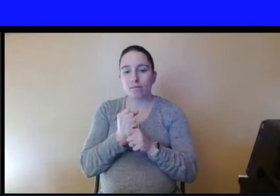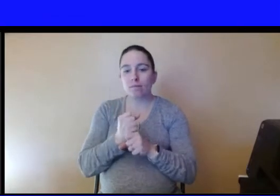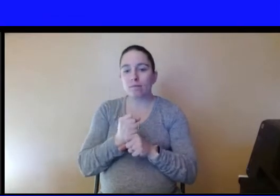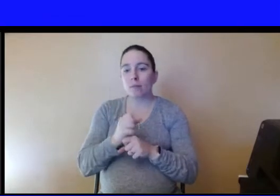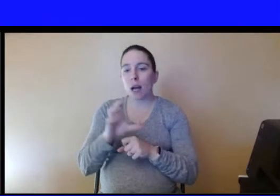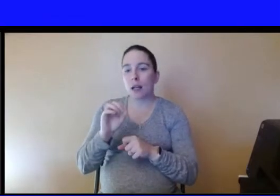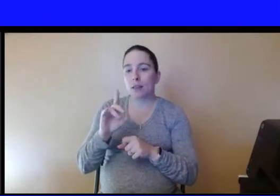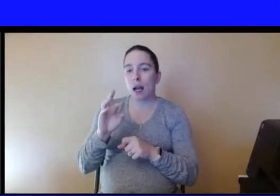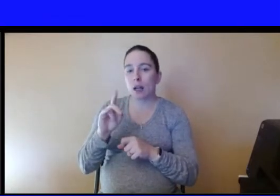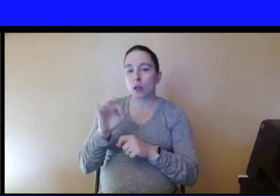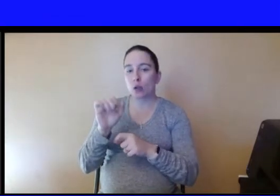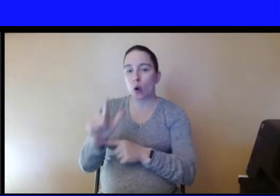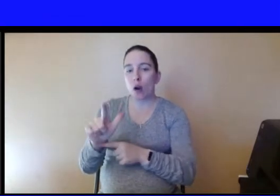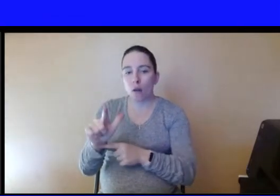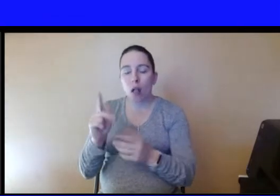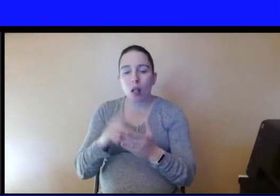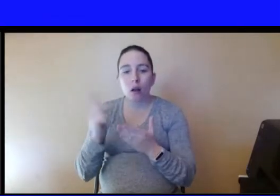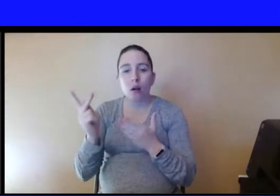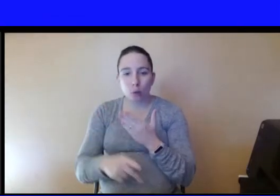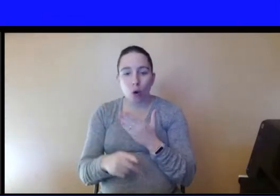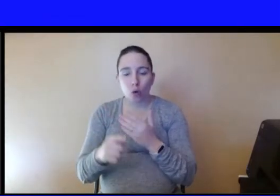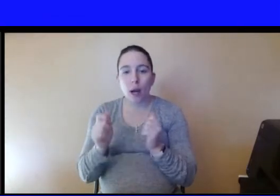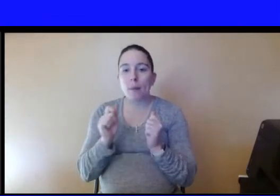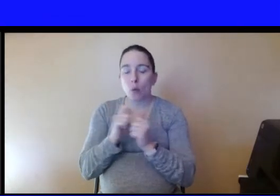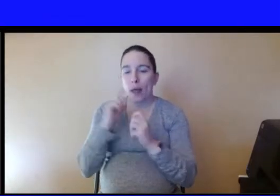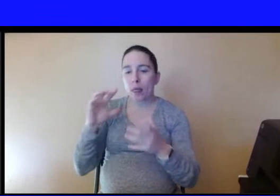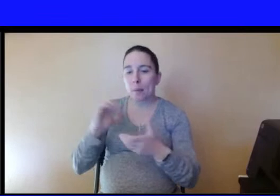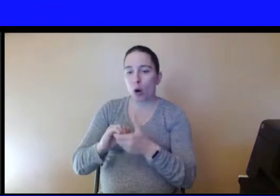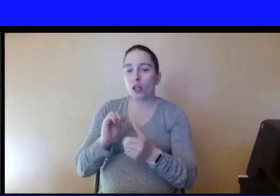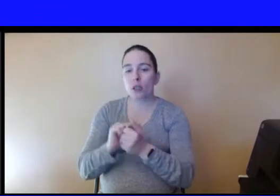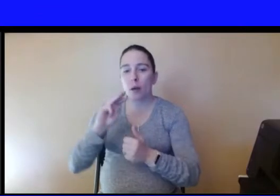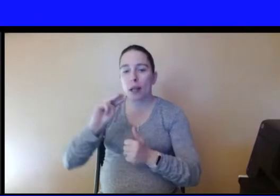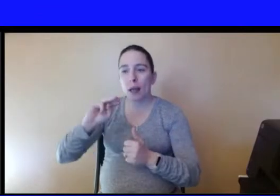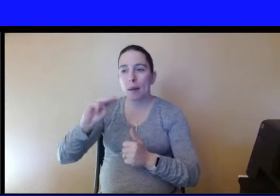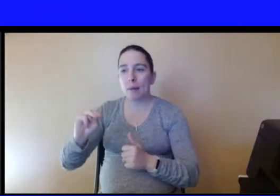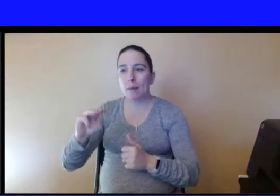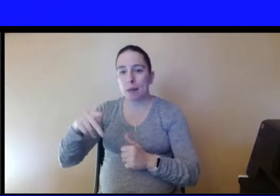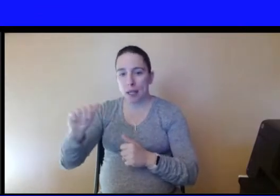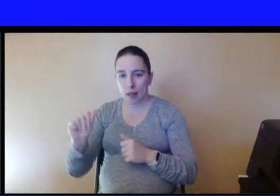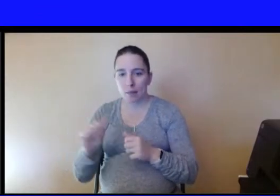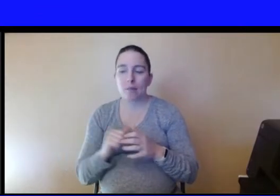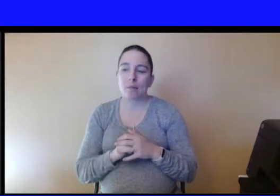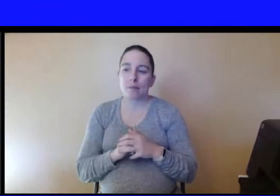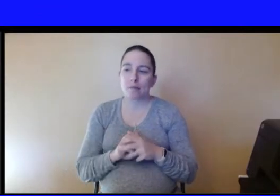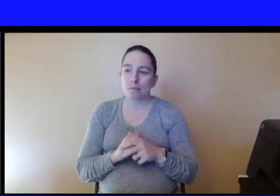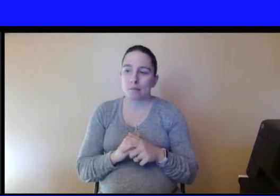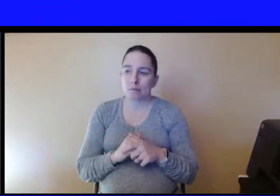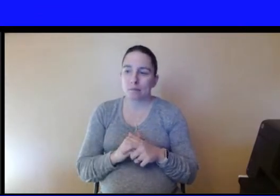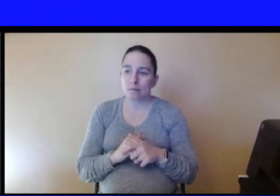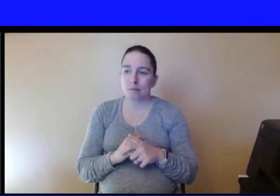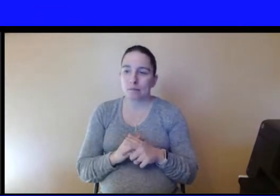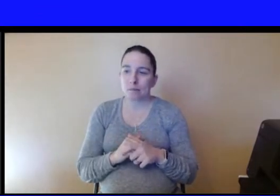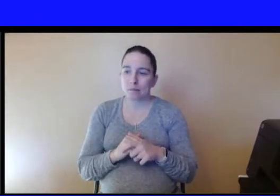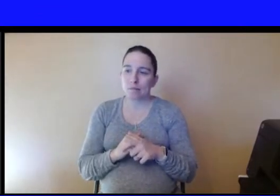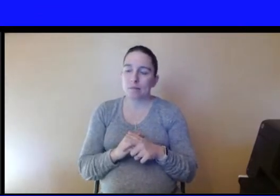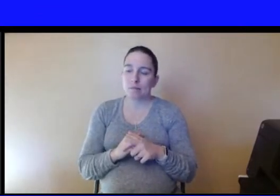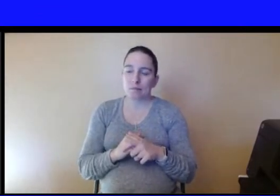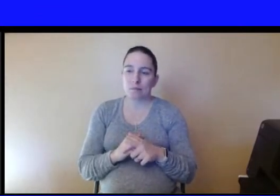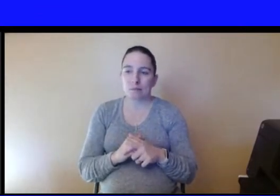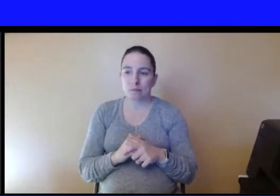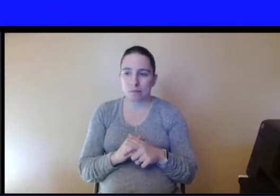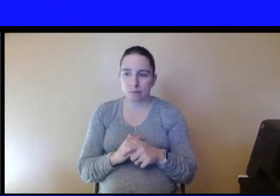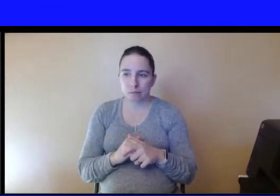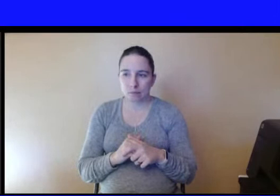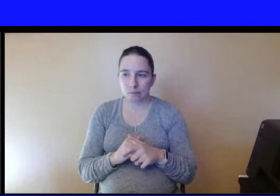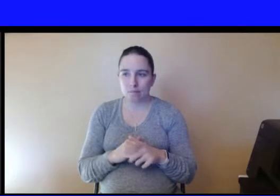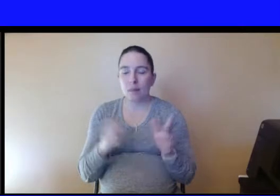practice and role refinement activities focusing on women's health, ambulatory care, behavioral health specialty programs, post-acute and community